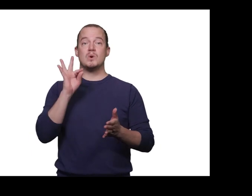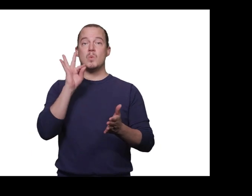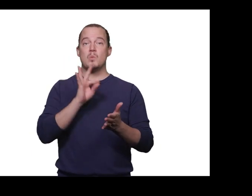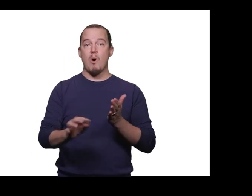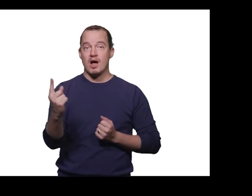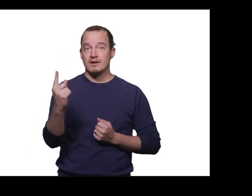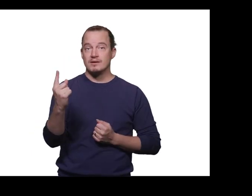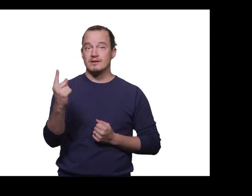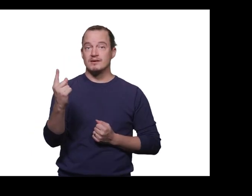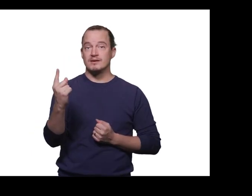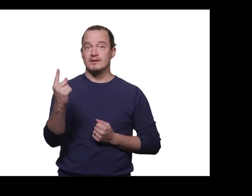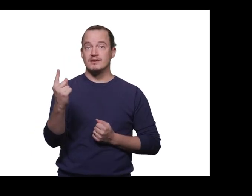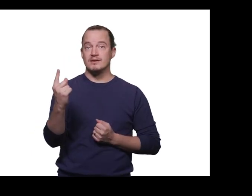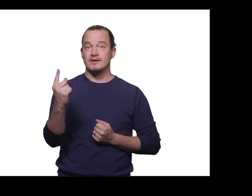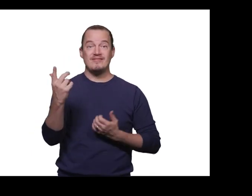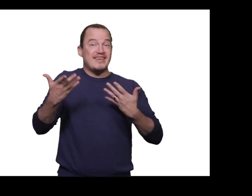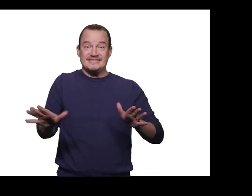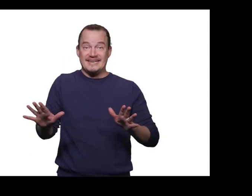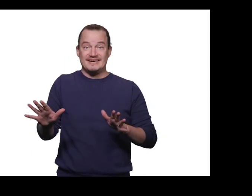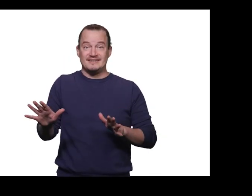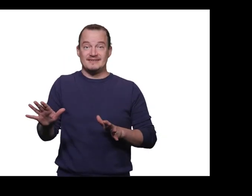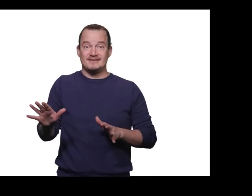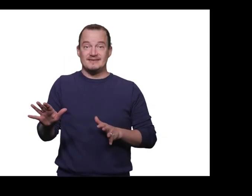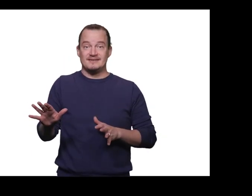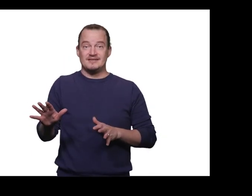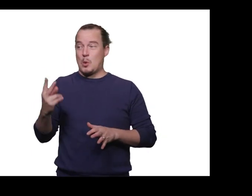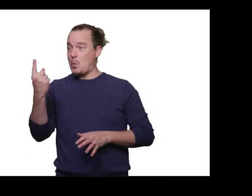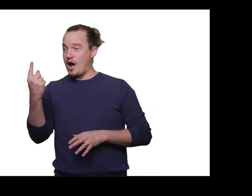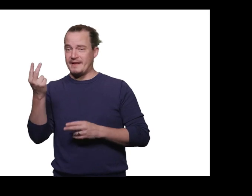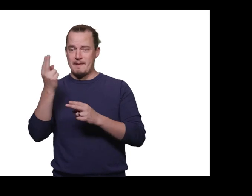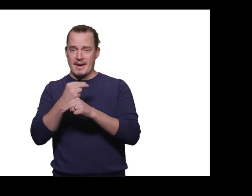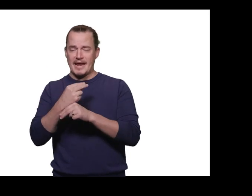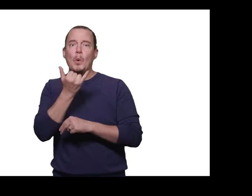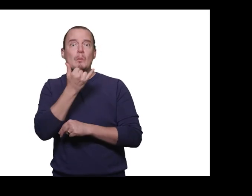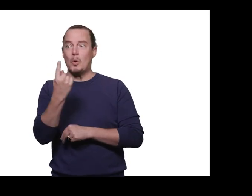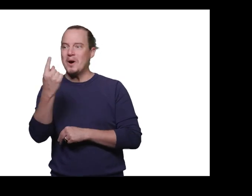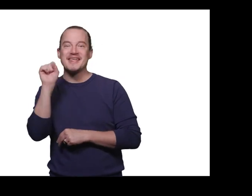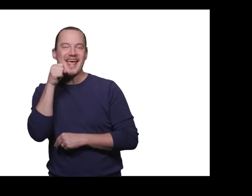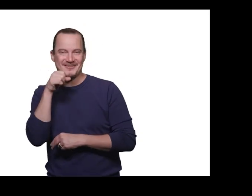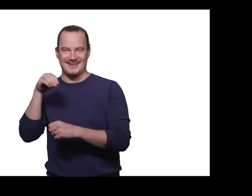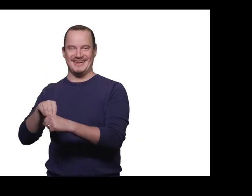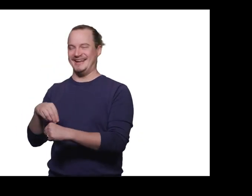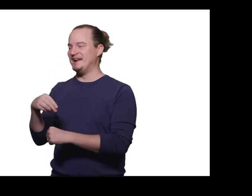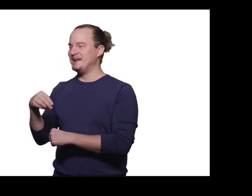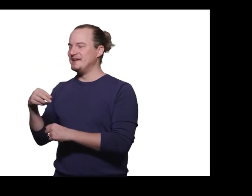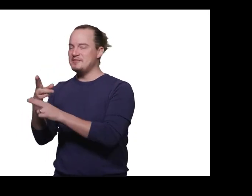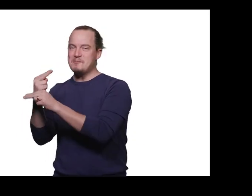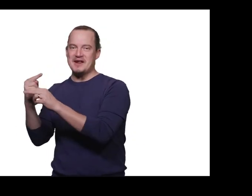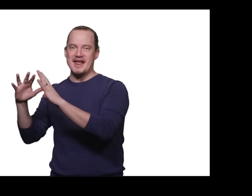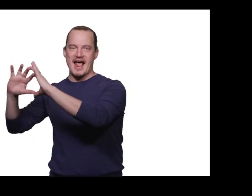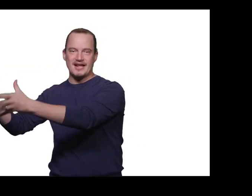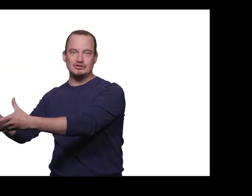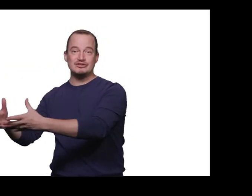1. There is 1 bunny one carrot in the bunny hutch.